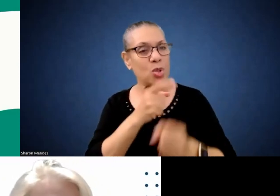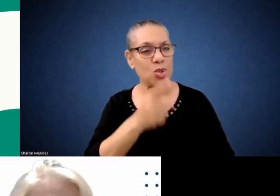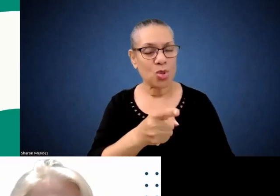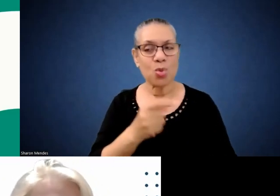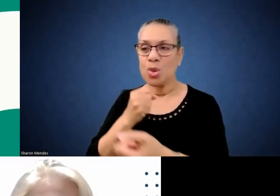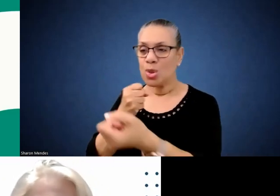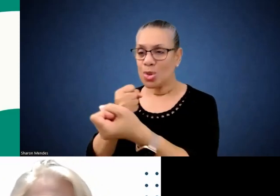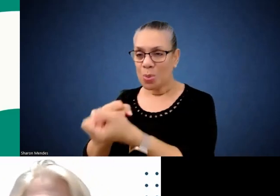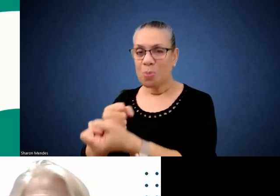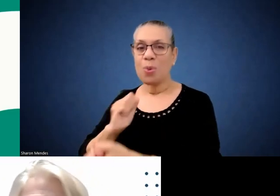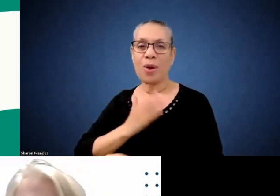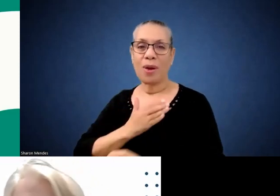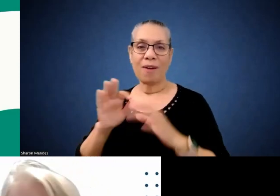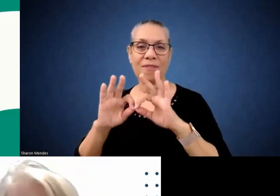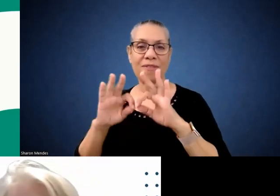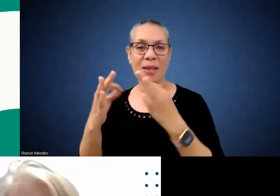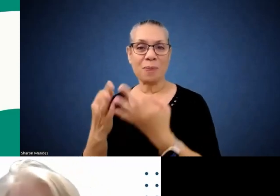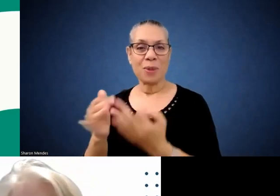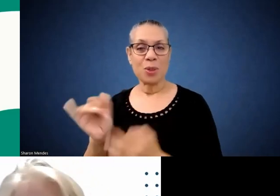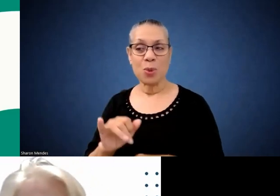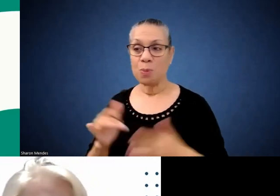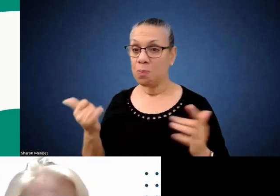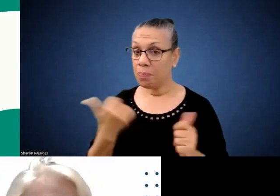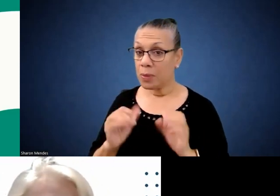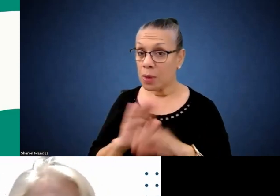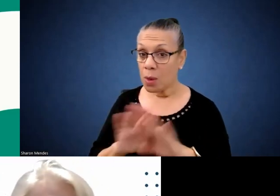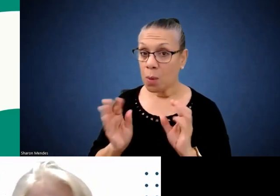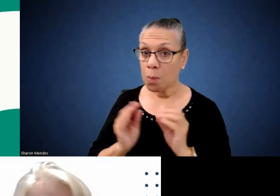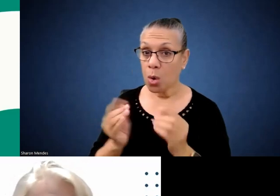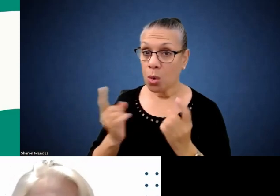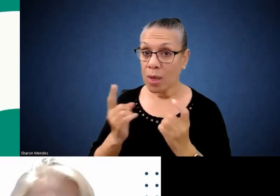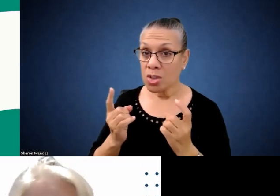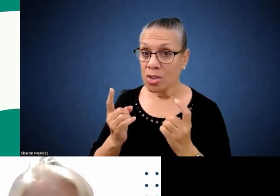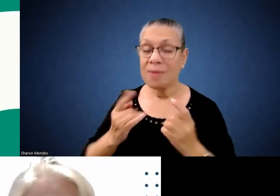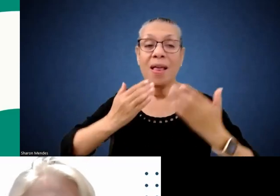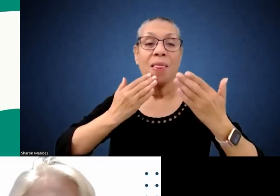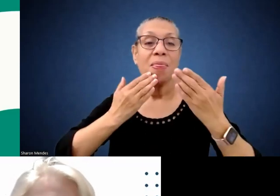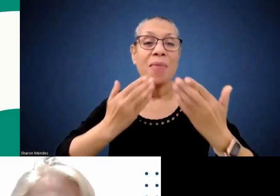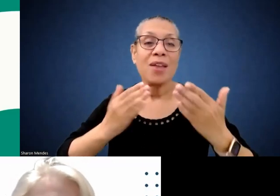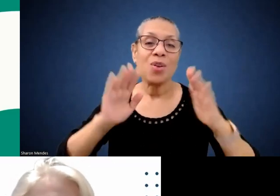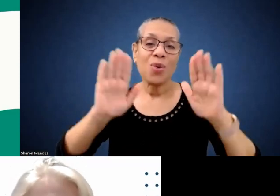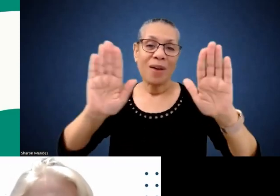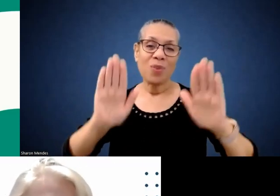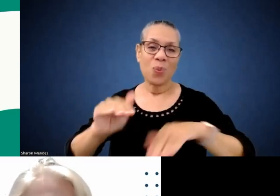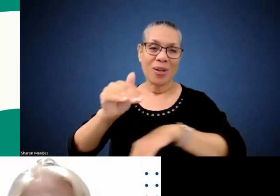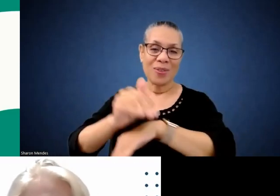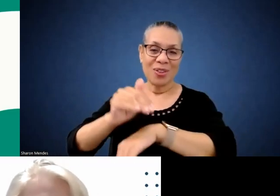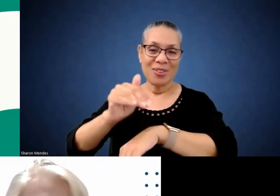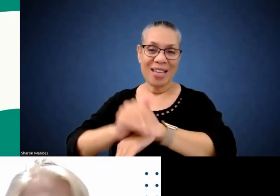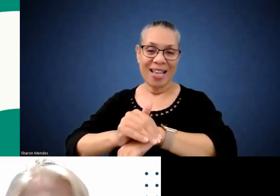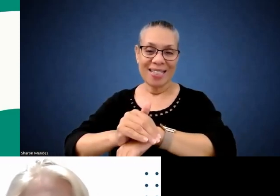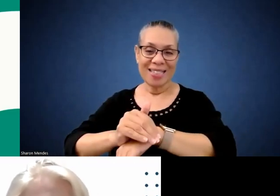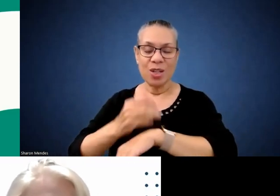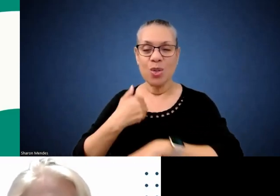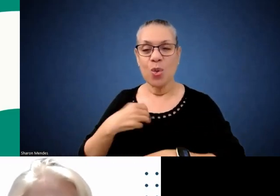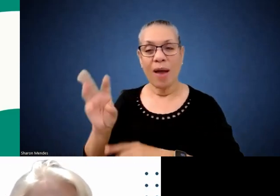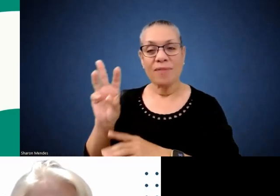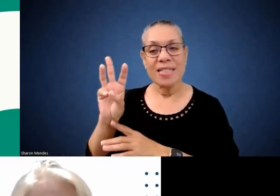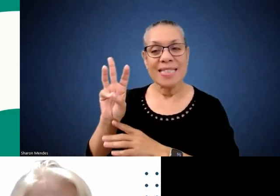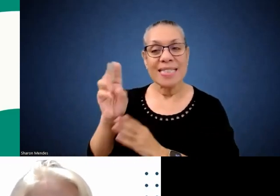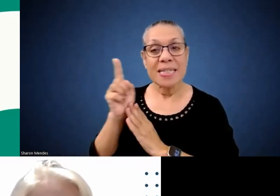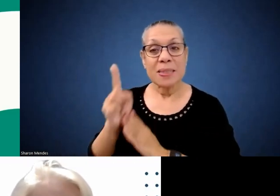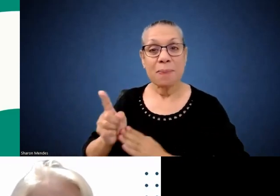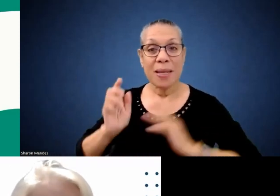So unless there are any more questions, thank you everyone so much. Have a wonderful evening. I've given you 6 minutes of your life